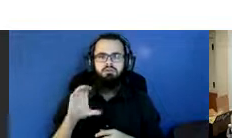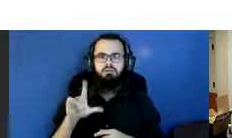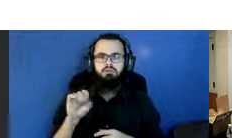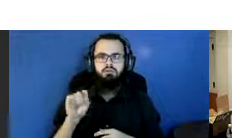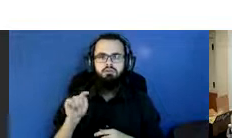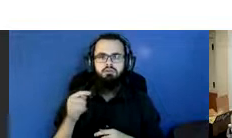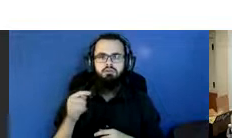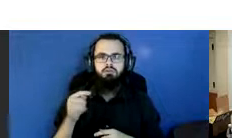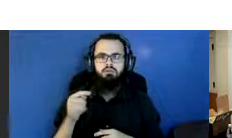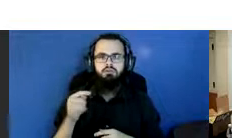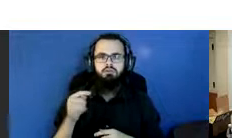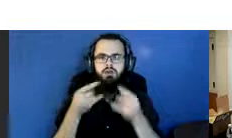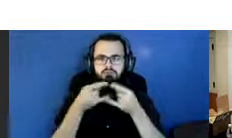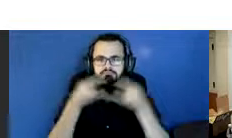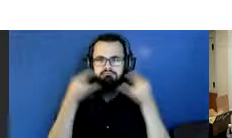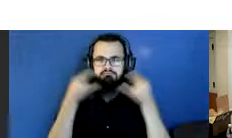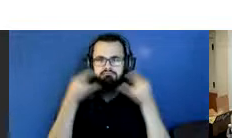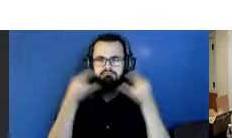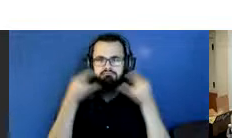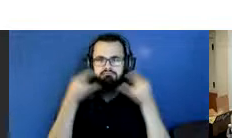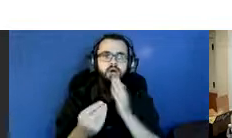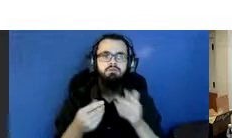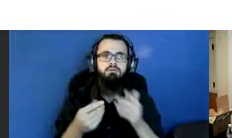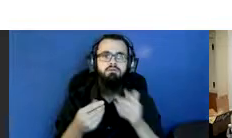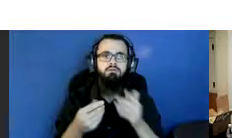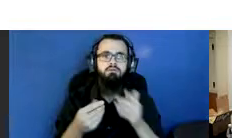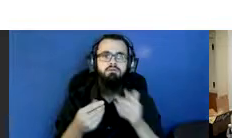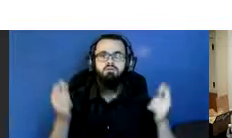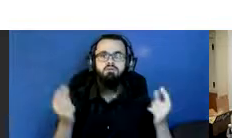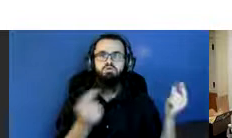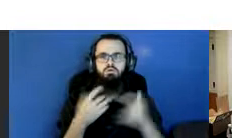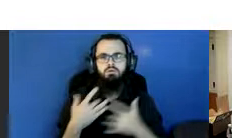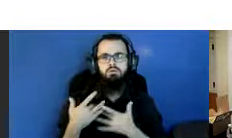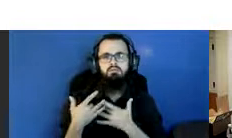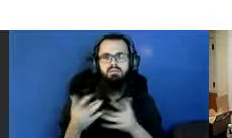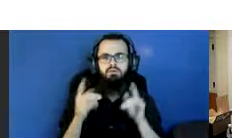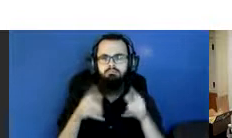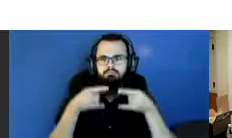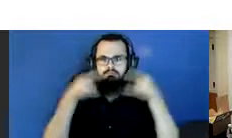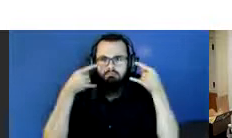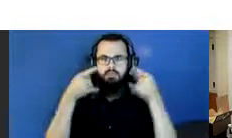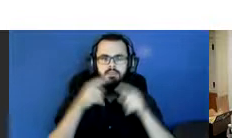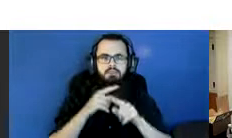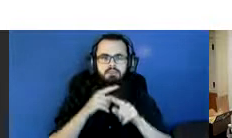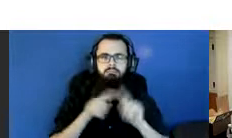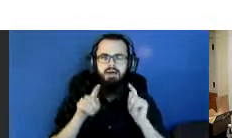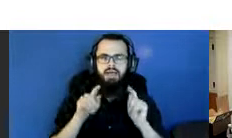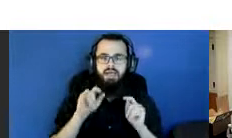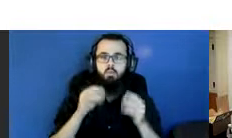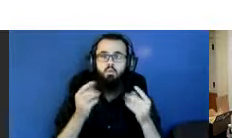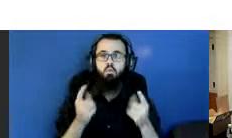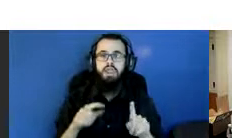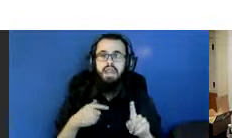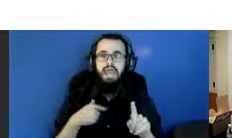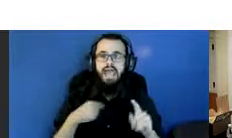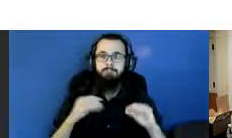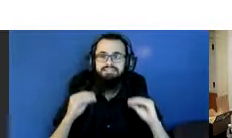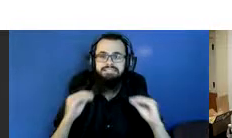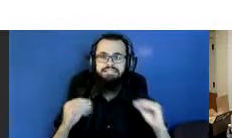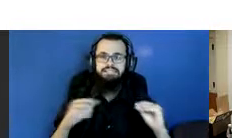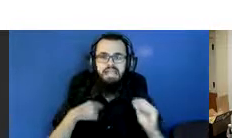I typically would wear. However, when I teach, I find that I suck this in my mouth a lot,